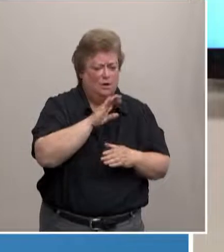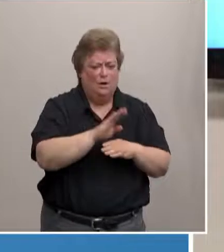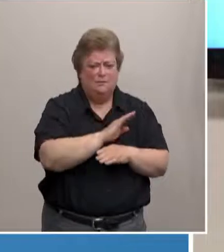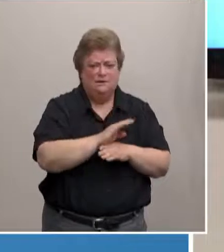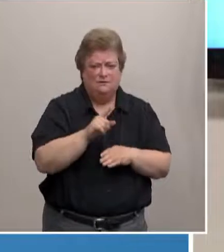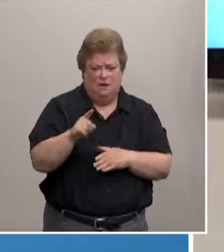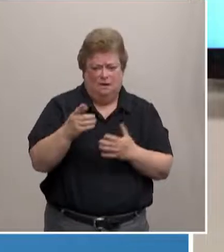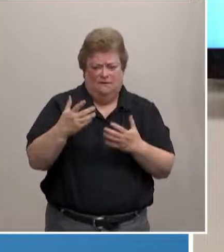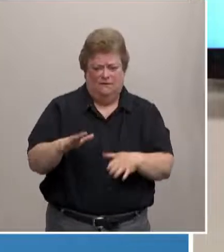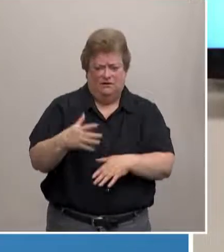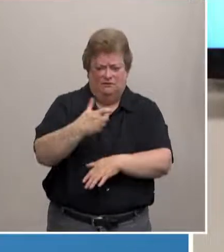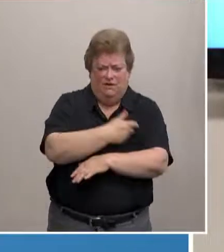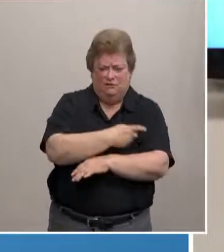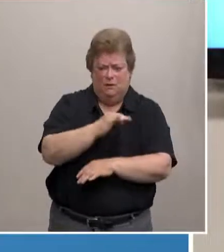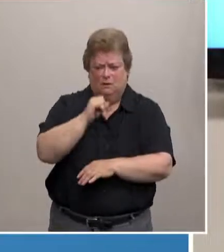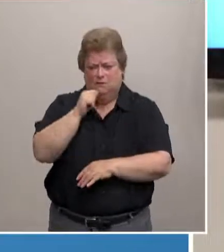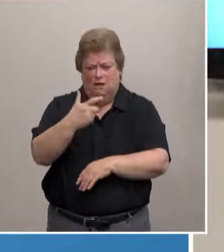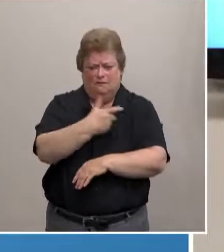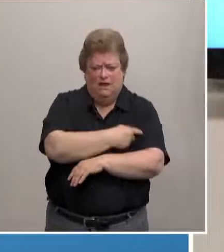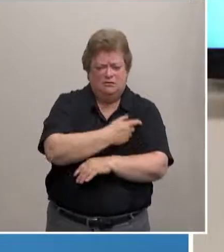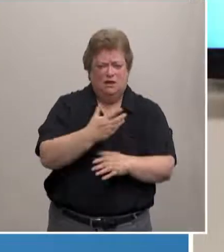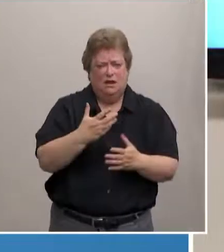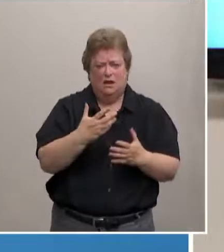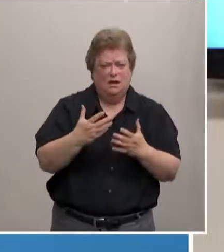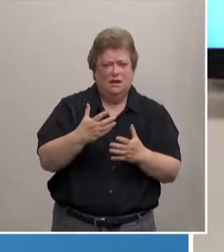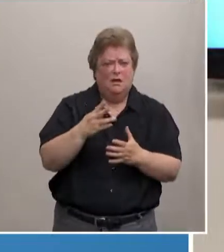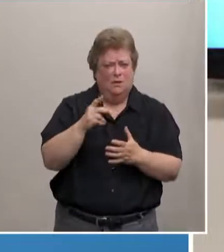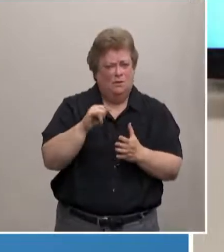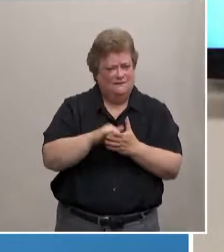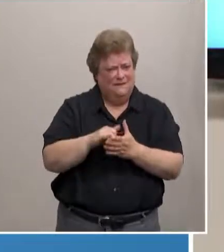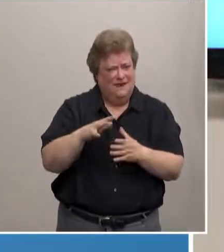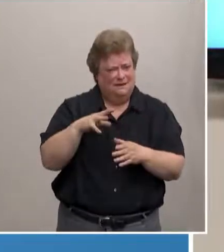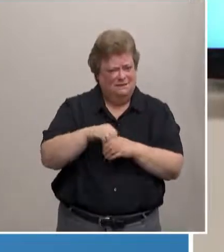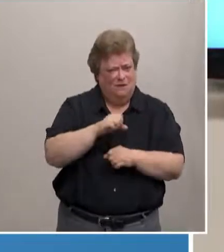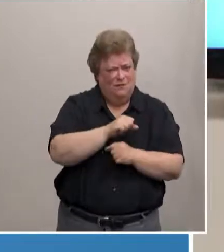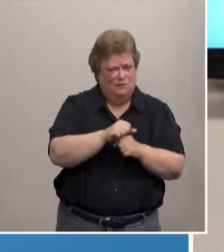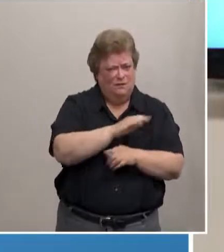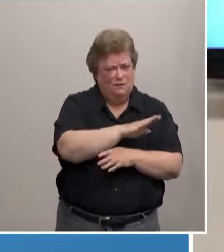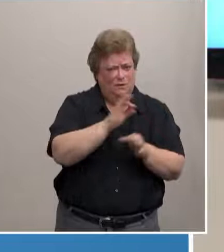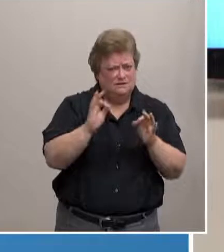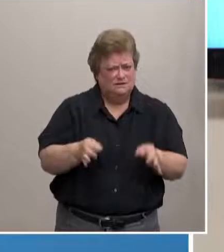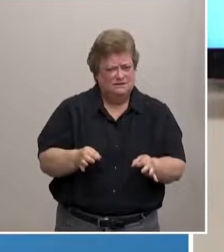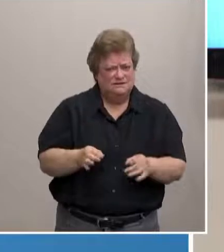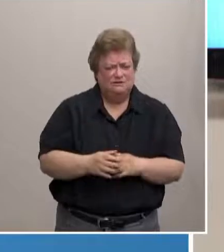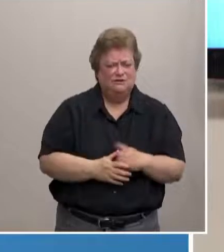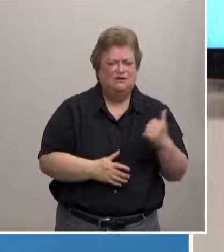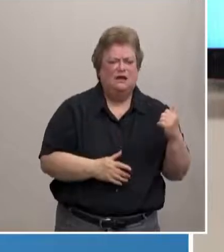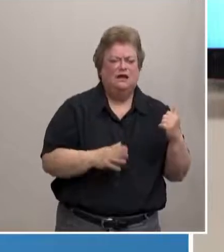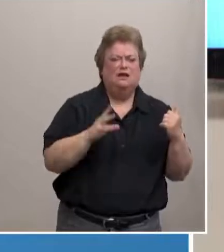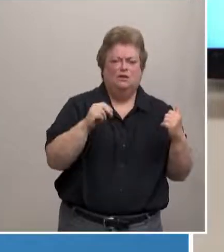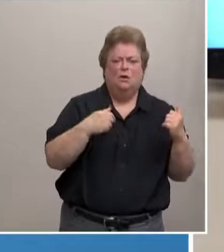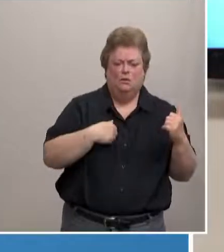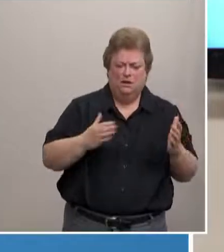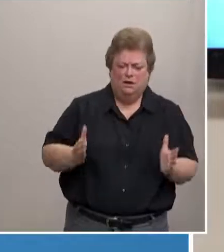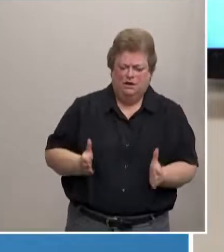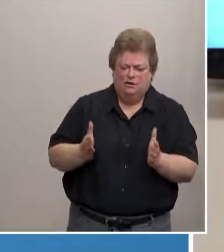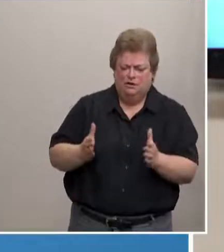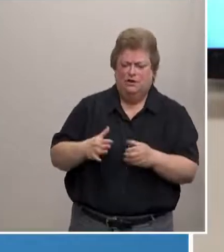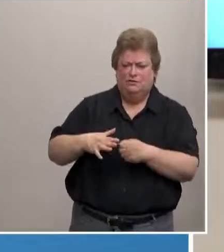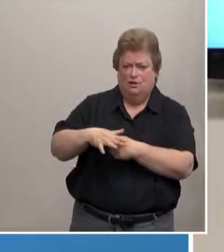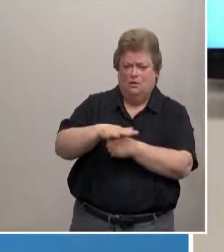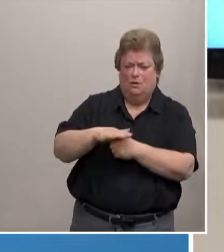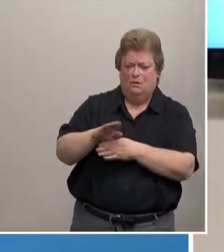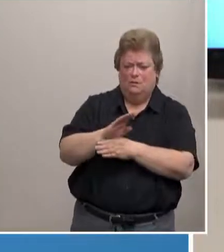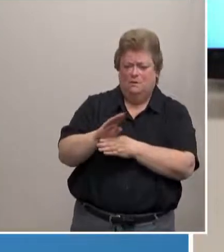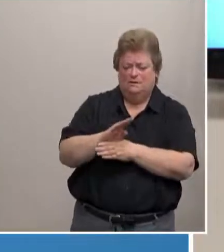trying to avoid that kind of confusion, was that a factor in the decision at all? No, we're encouraging local businesses. They can